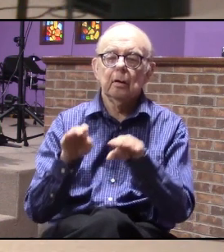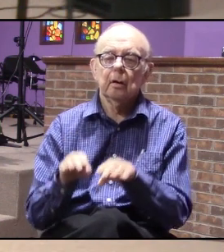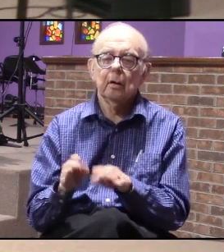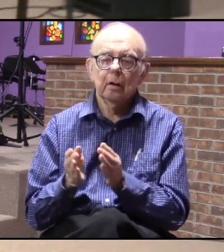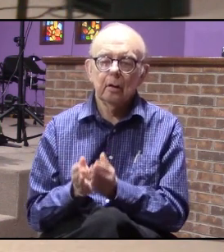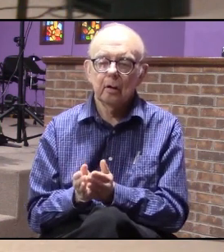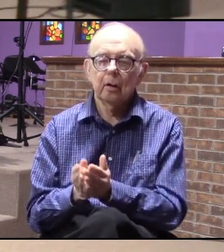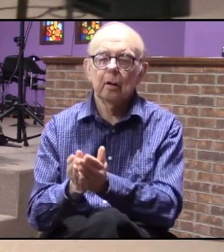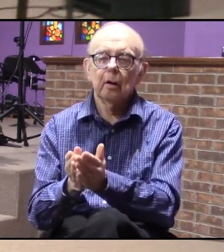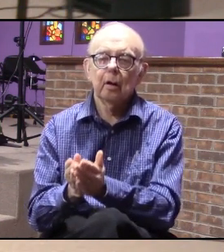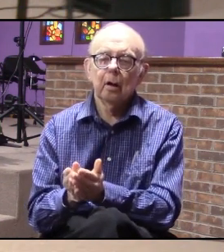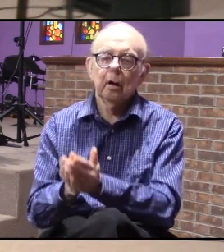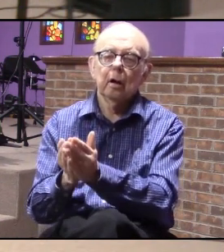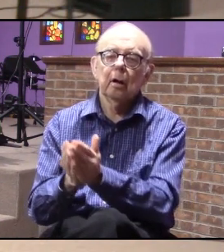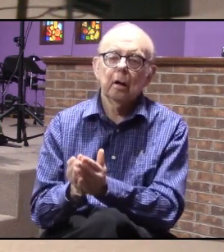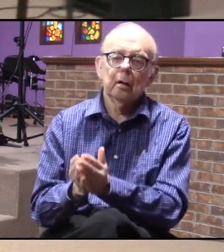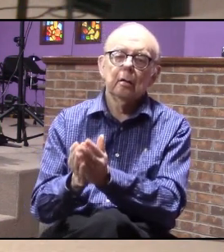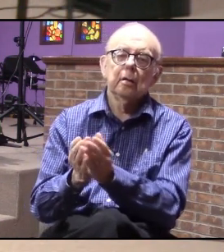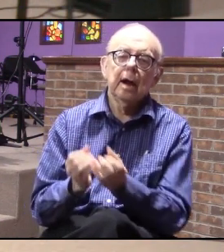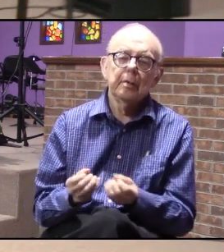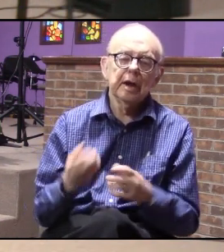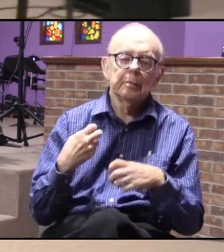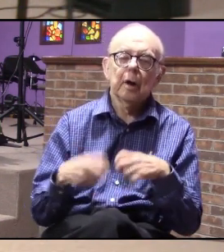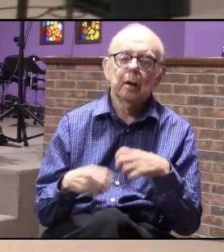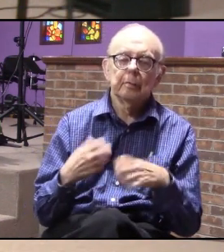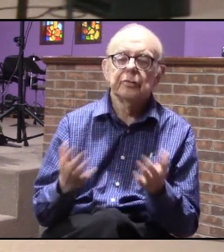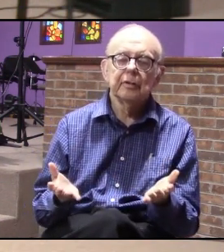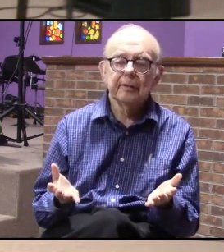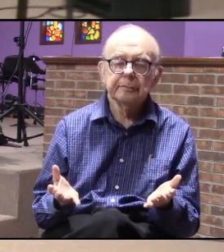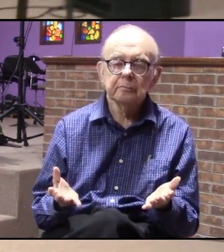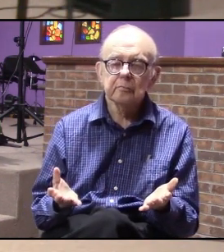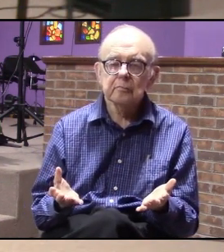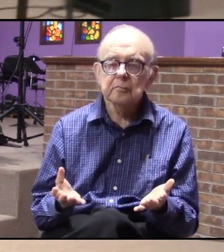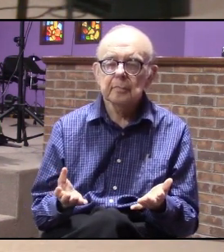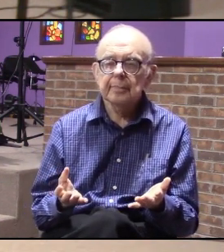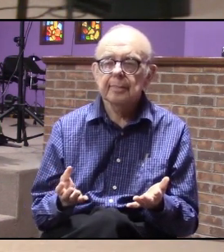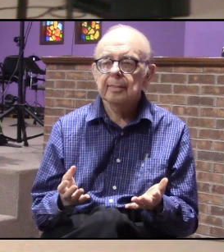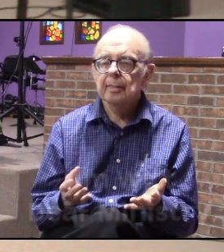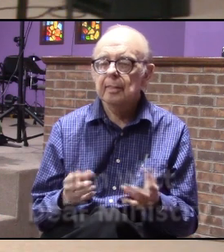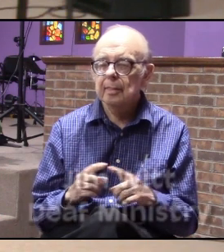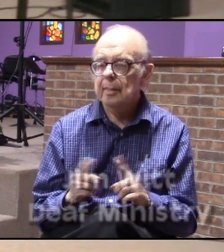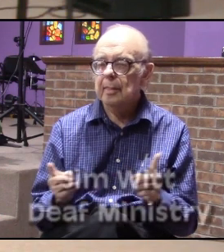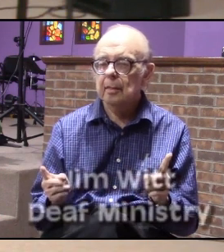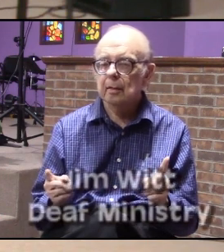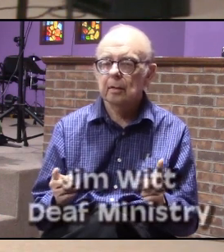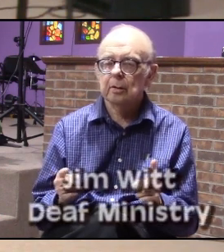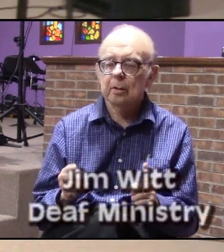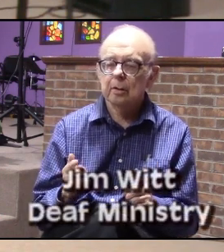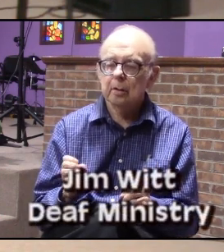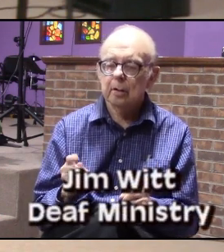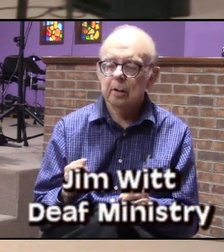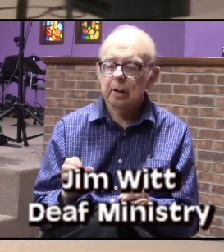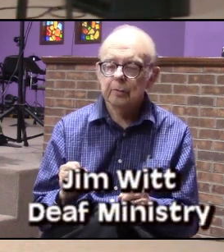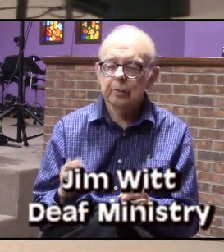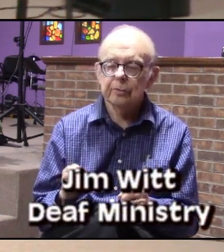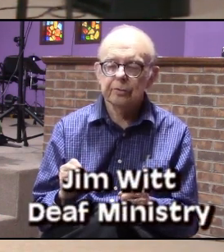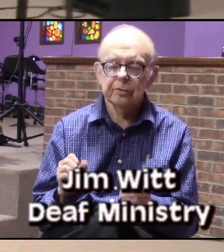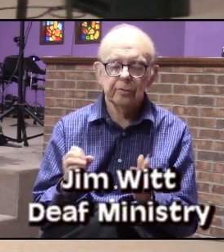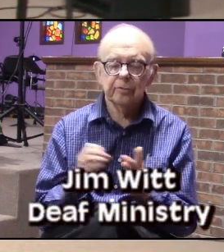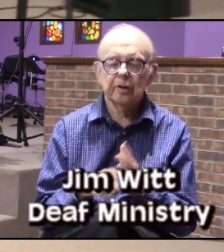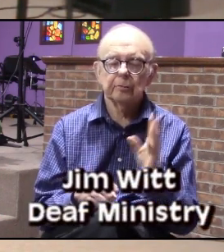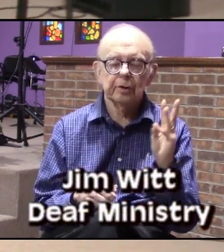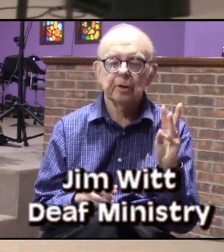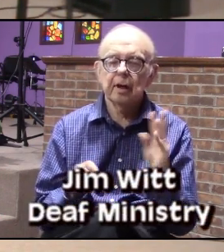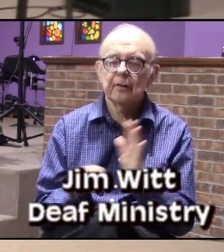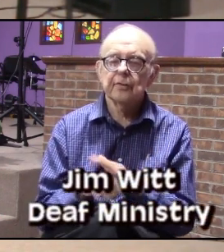ship and it's going to really have a lot of issues and a lot of problems. But Hebrews chapter 6 and